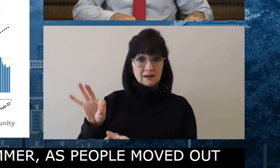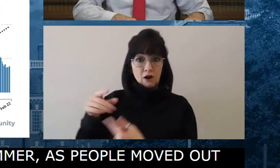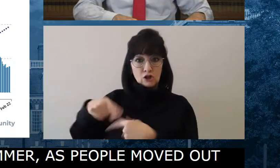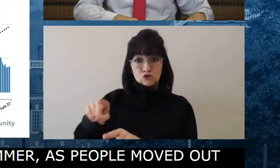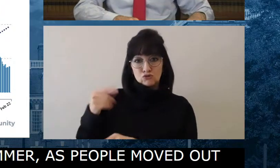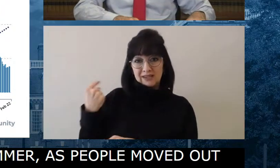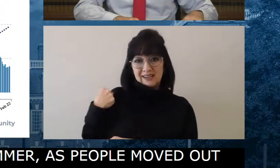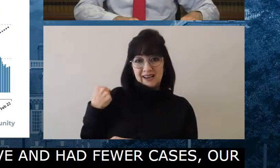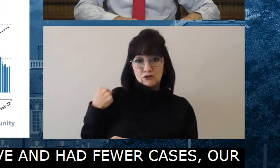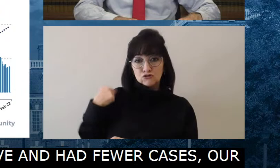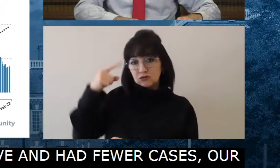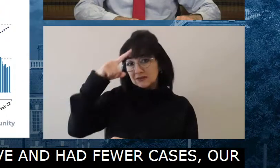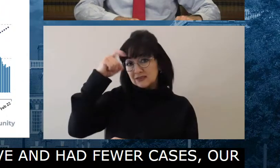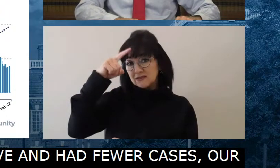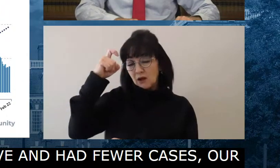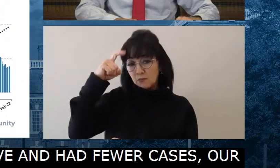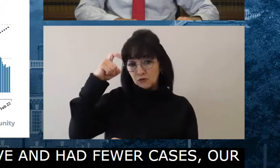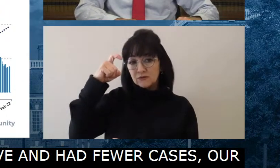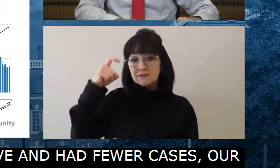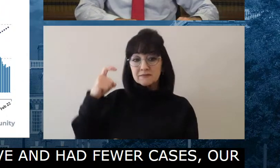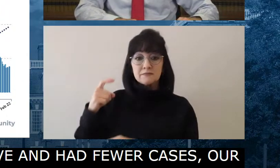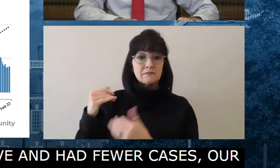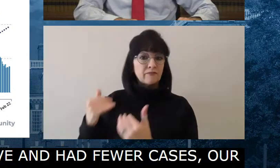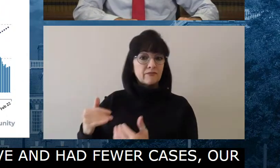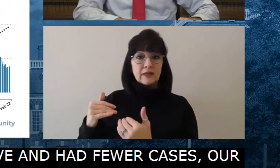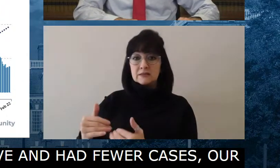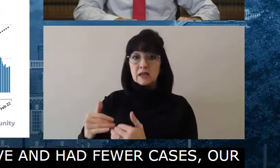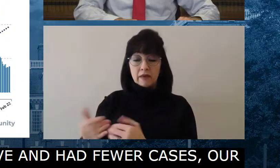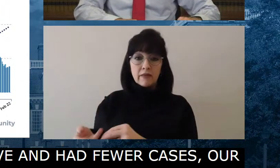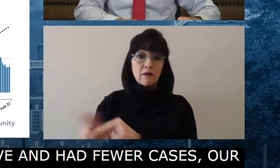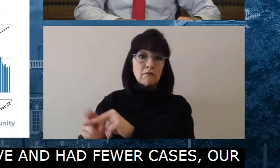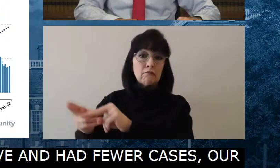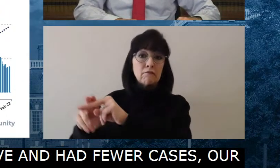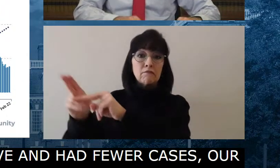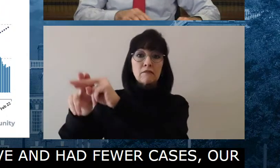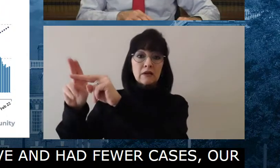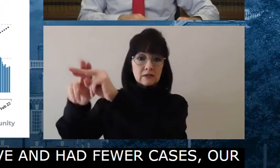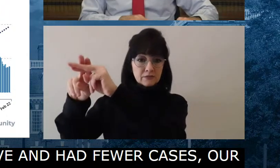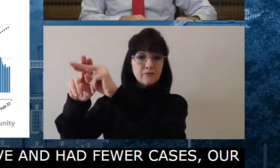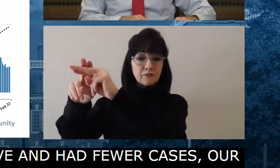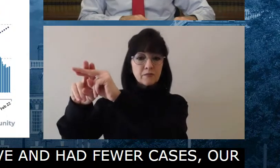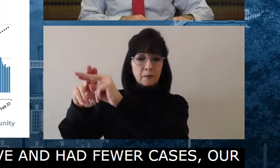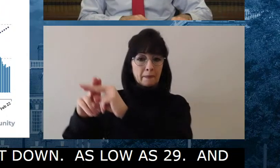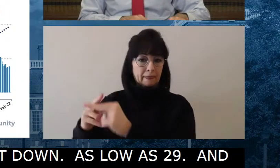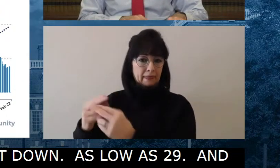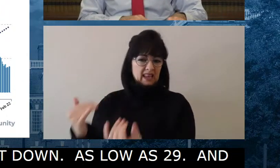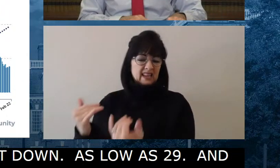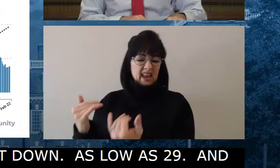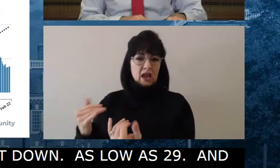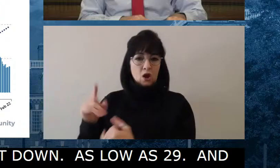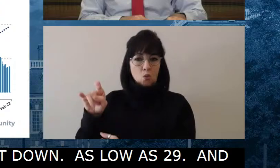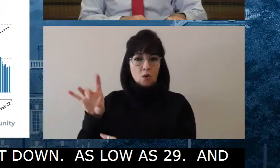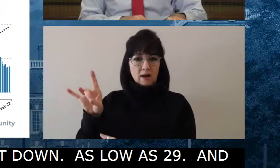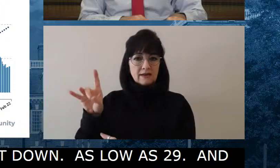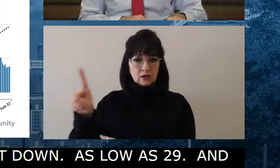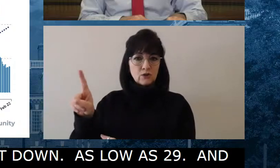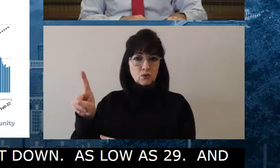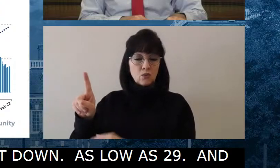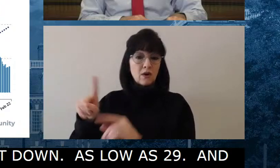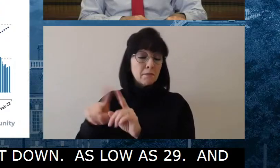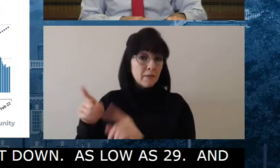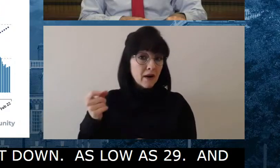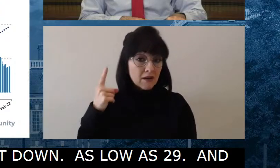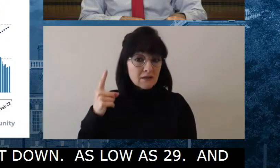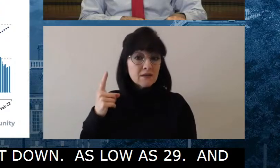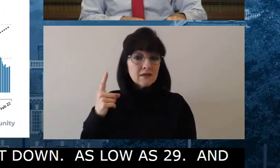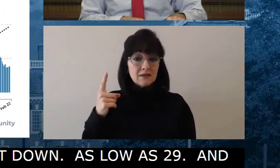and now we're at several times that at 181, but down from a peak of 474 just a